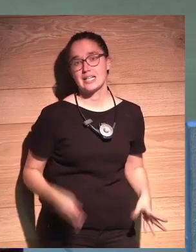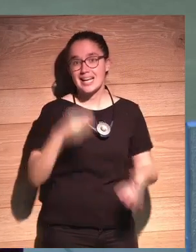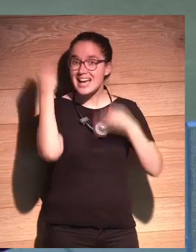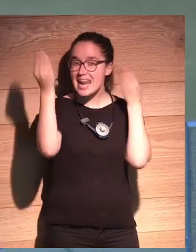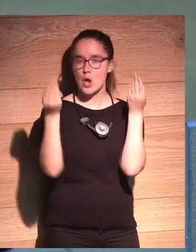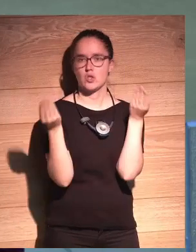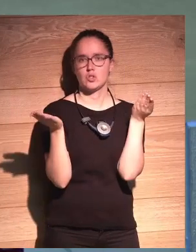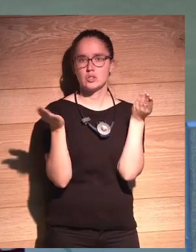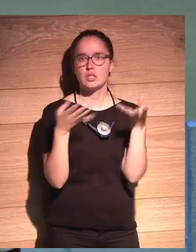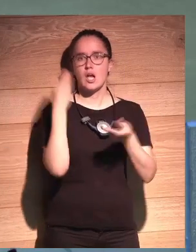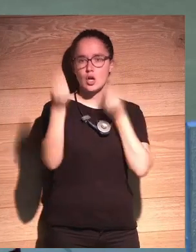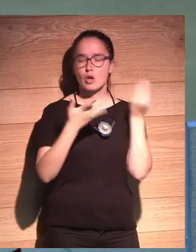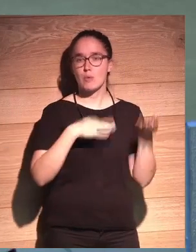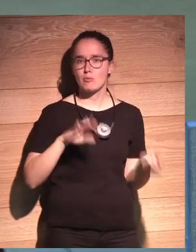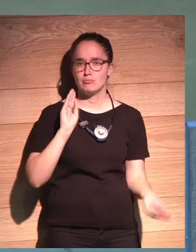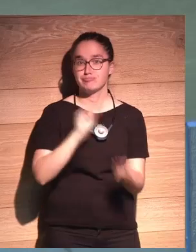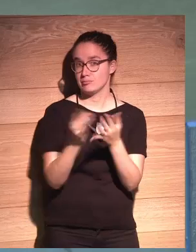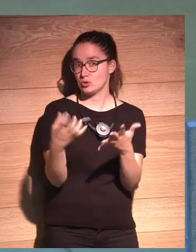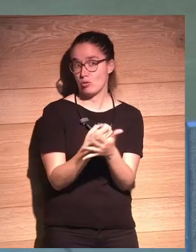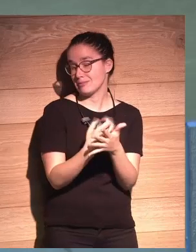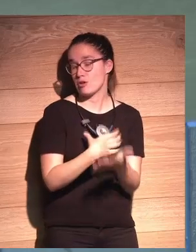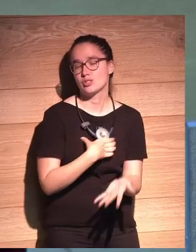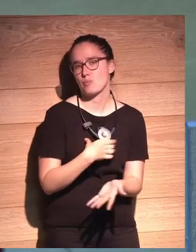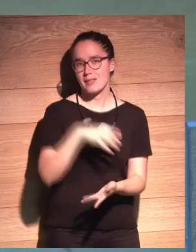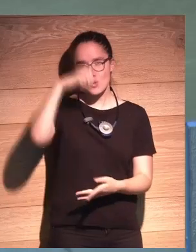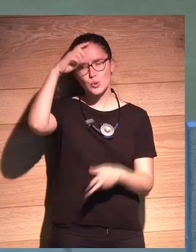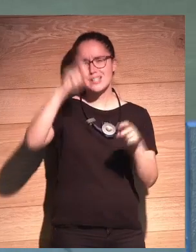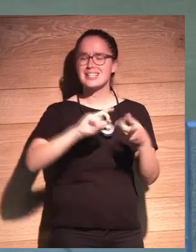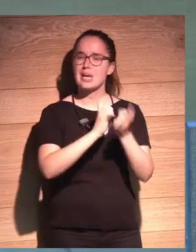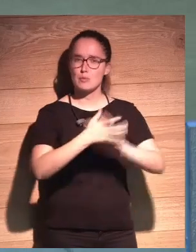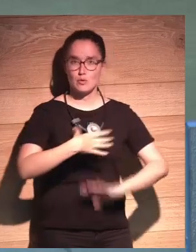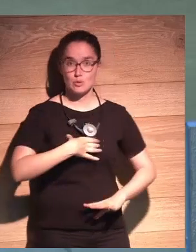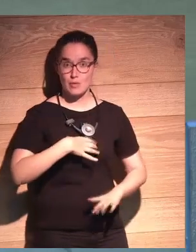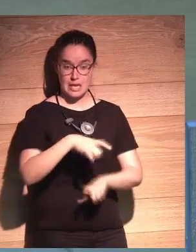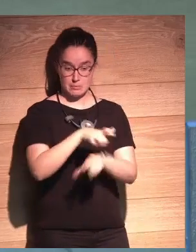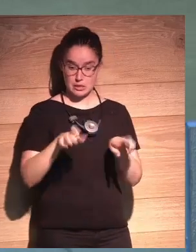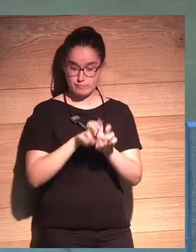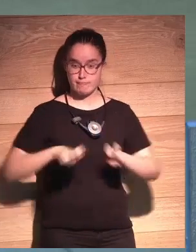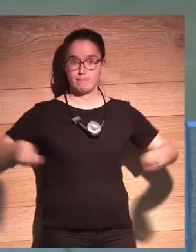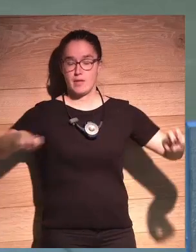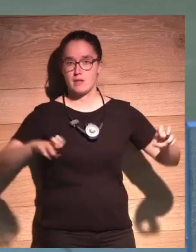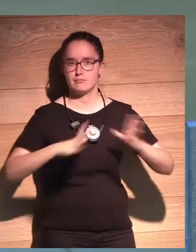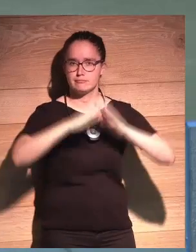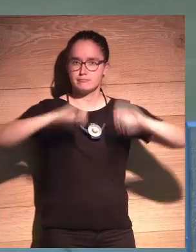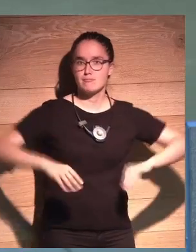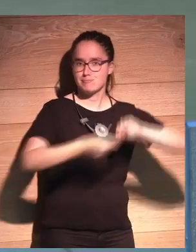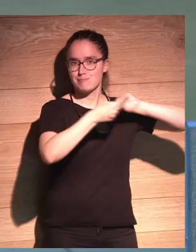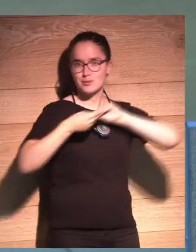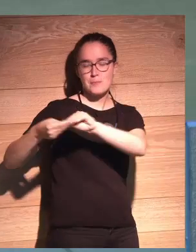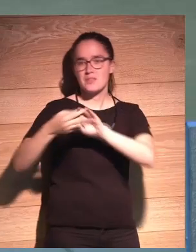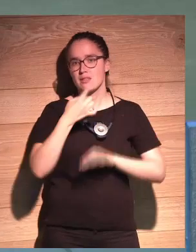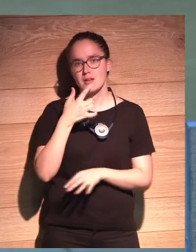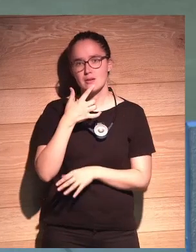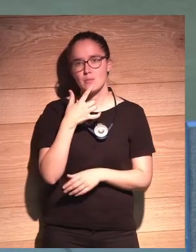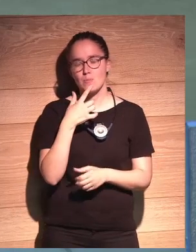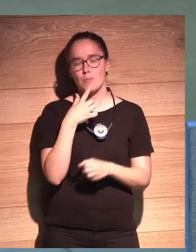change. So without culture, I am sure that we can all agree that this change will not take